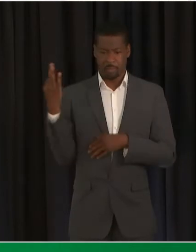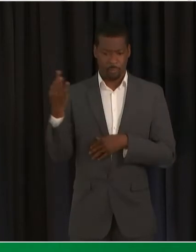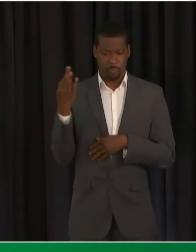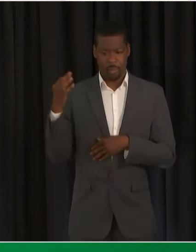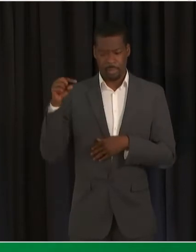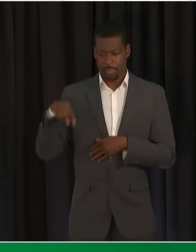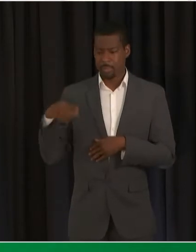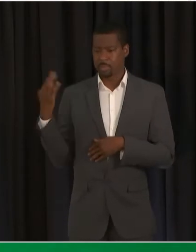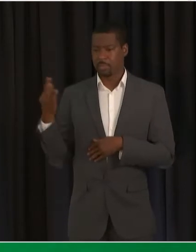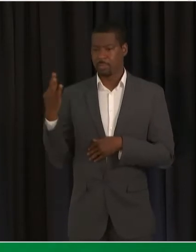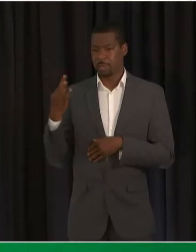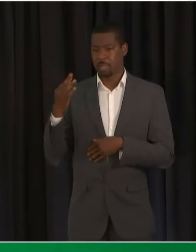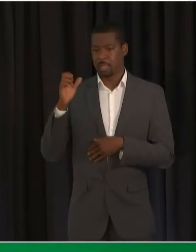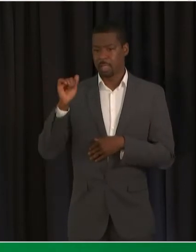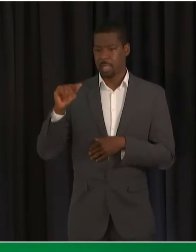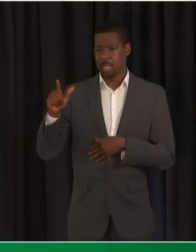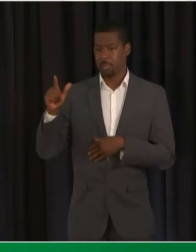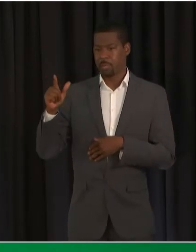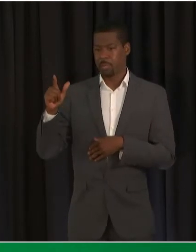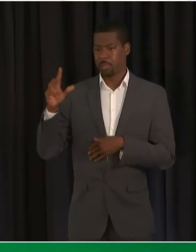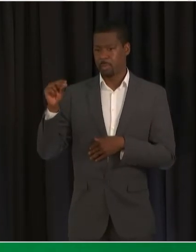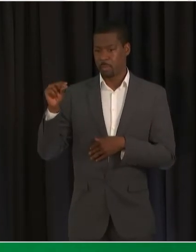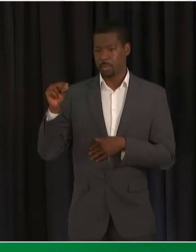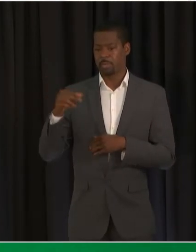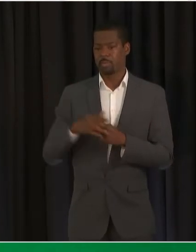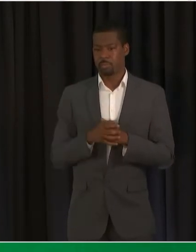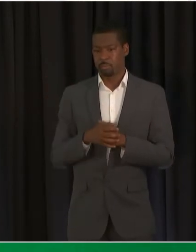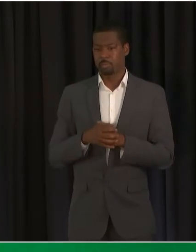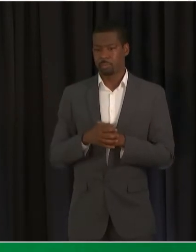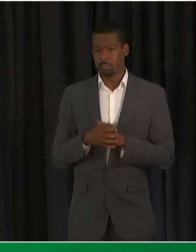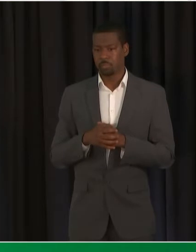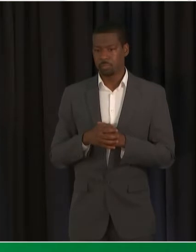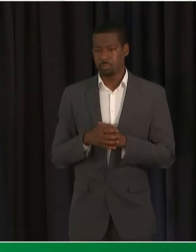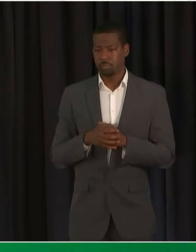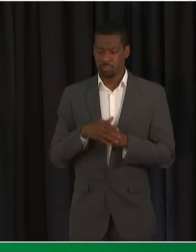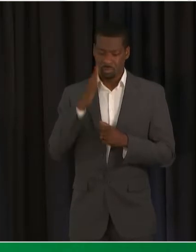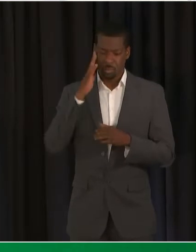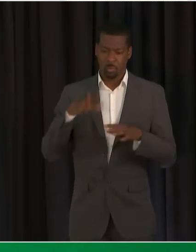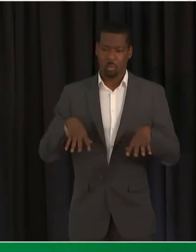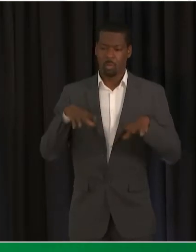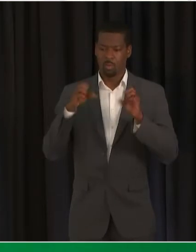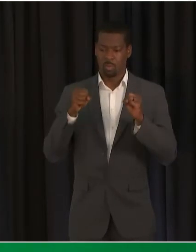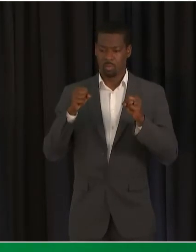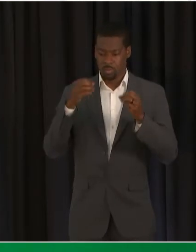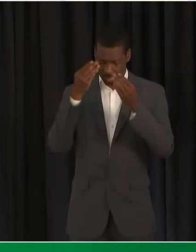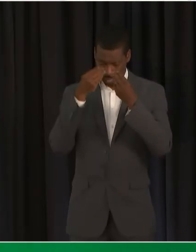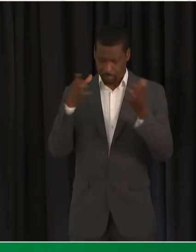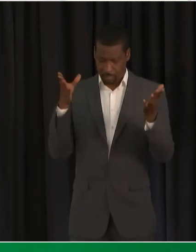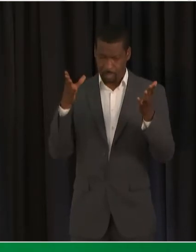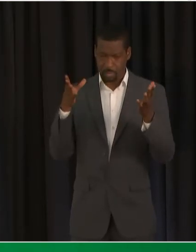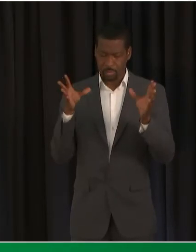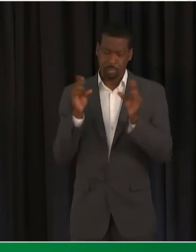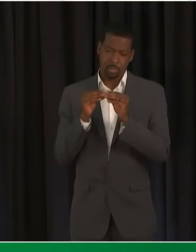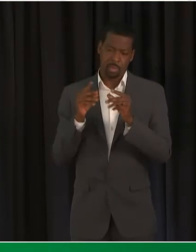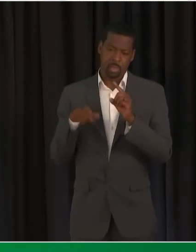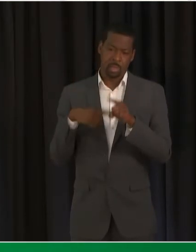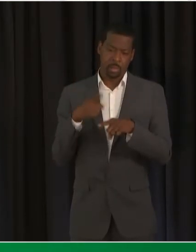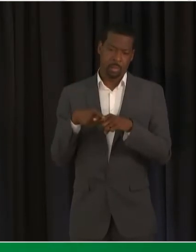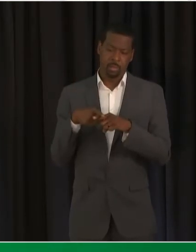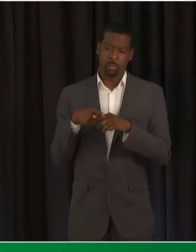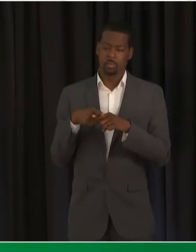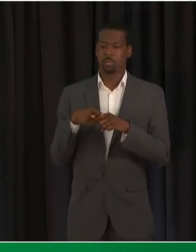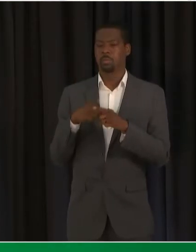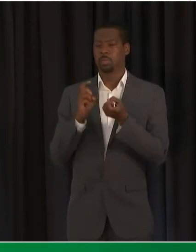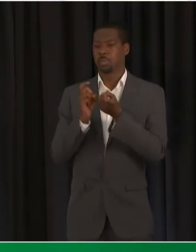that's this Friday, April 30th at 10 a.m. ABRA will host a information session regarding